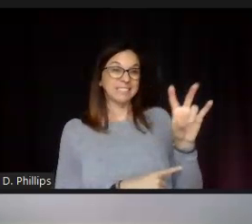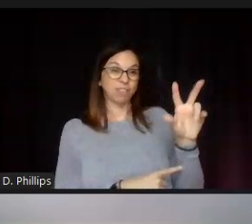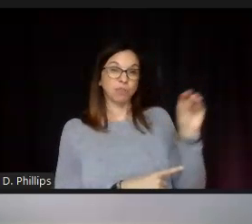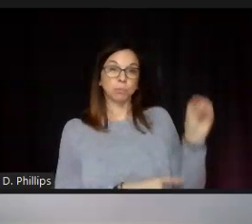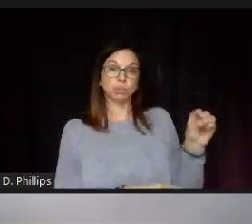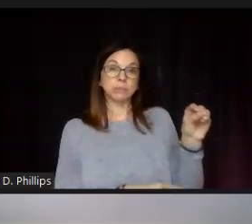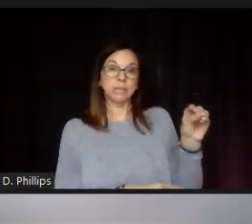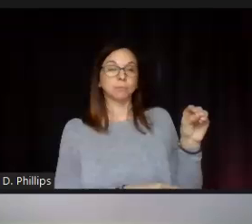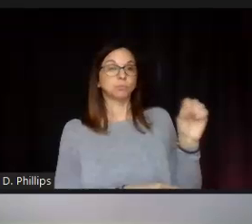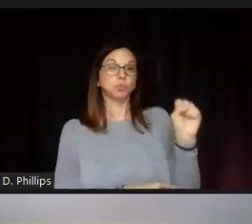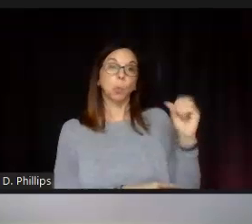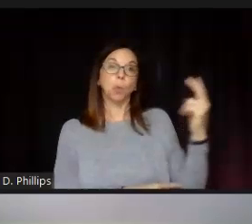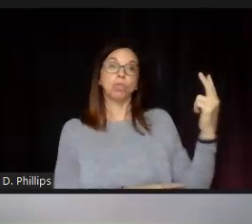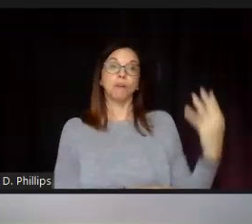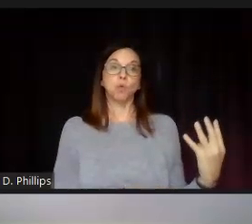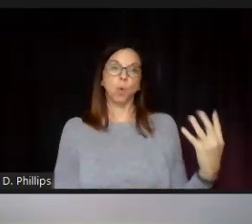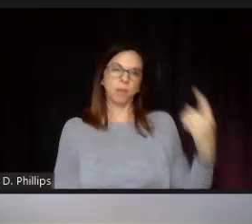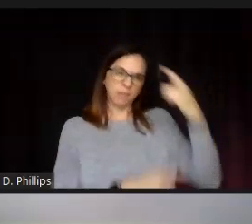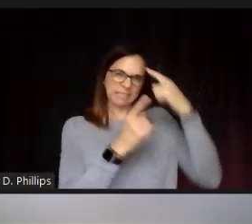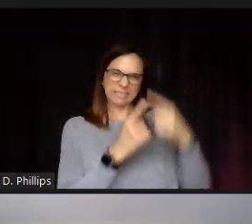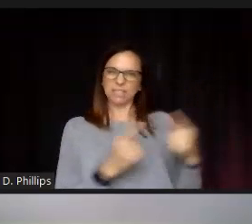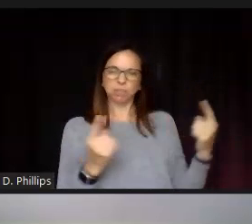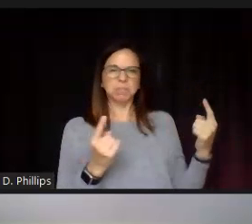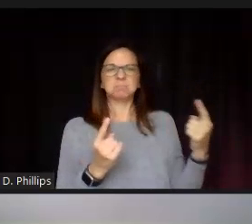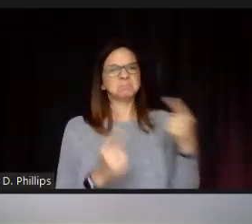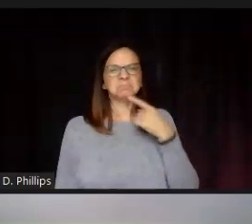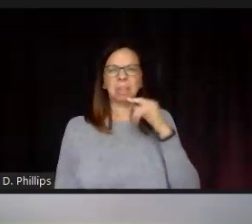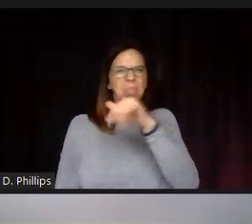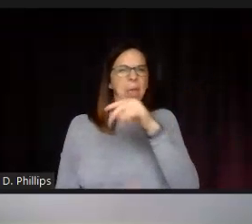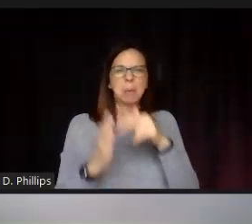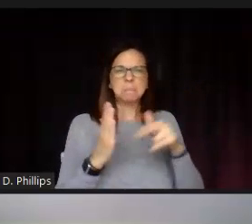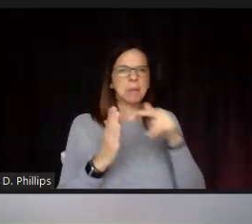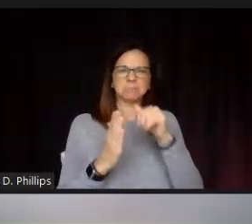73%, so 3/4 of you disagreed and said that this painting would